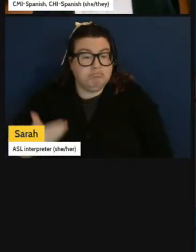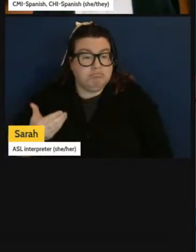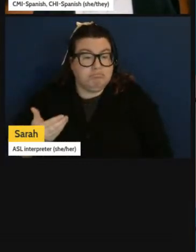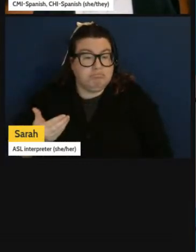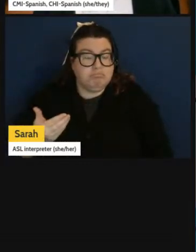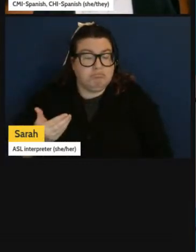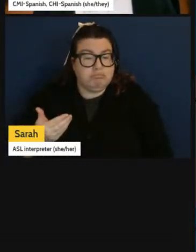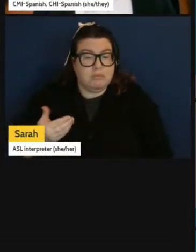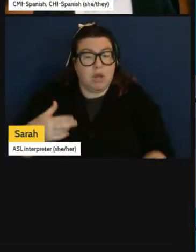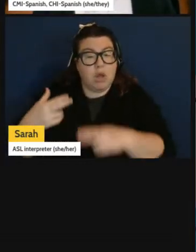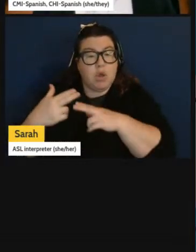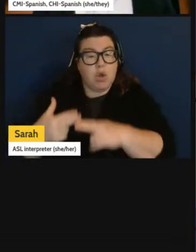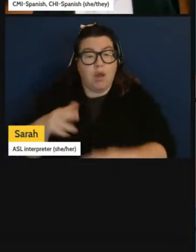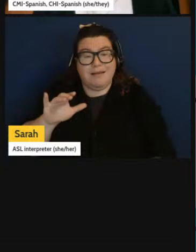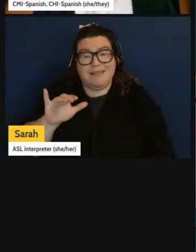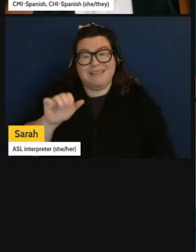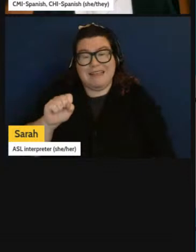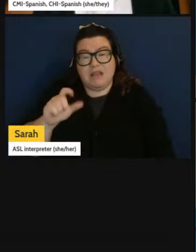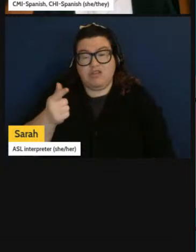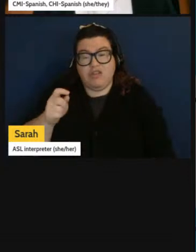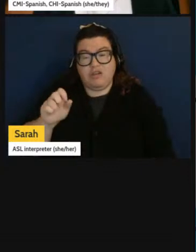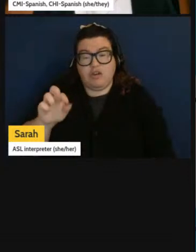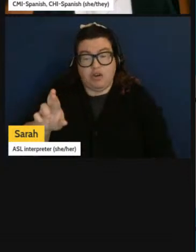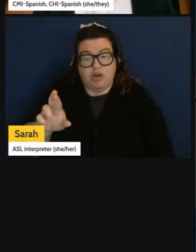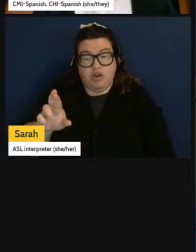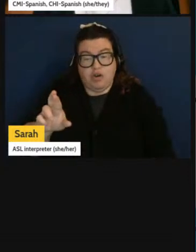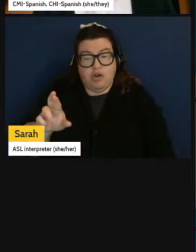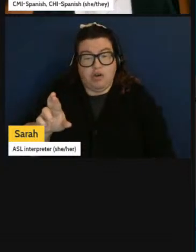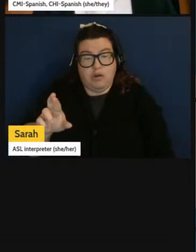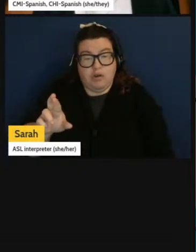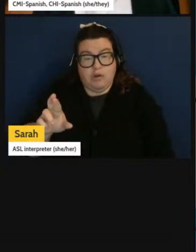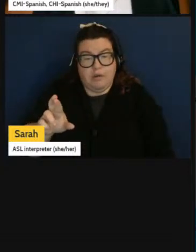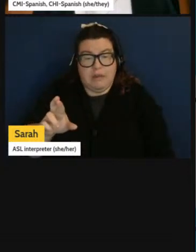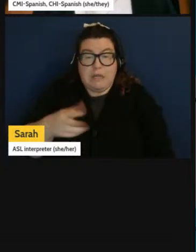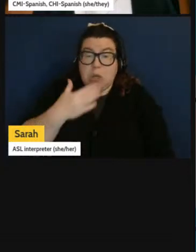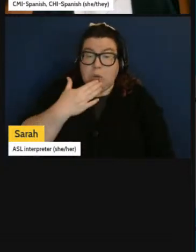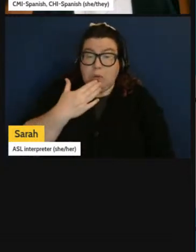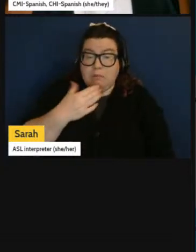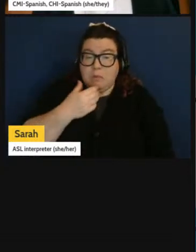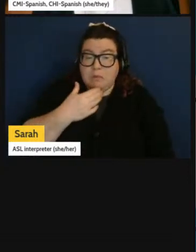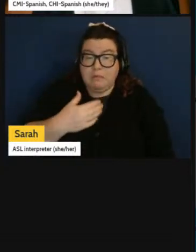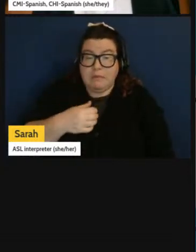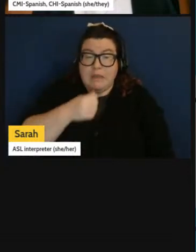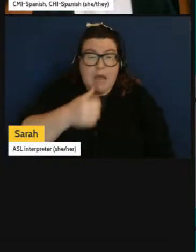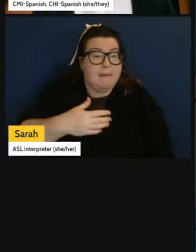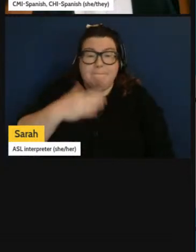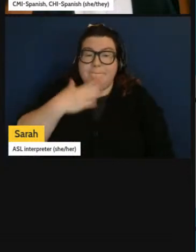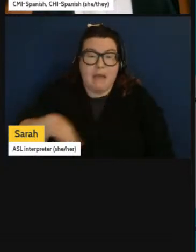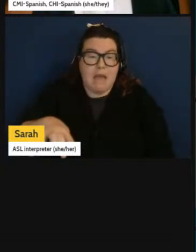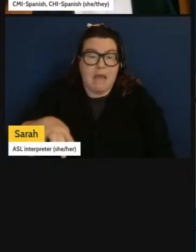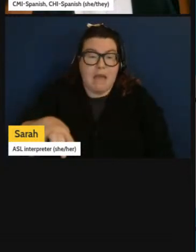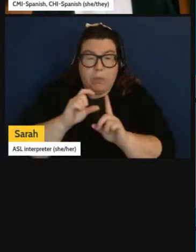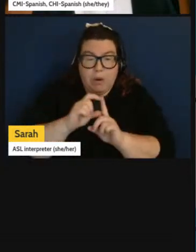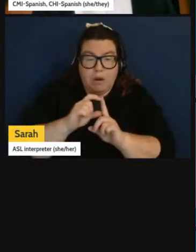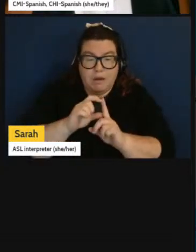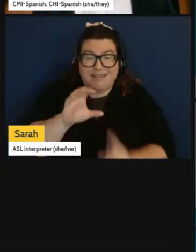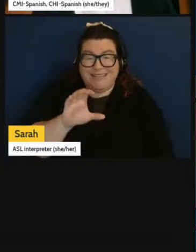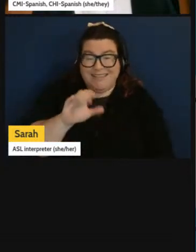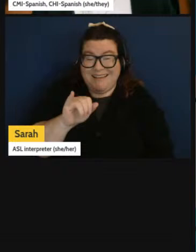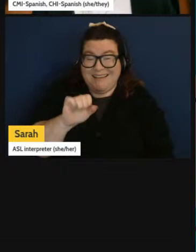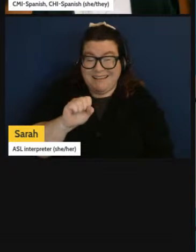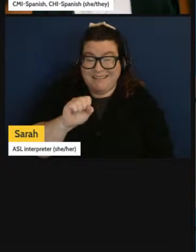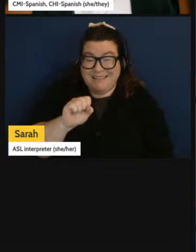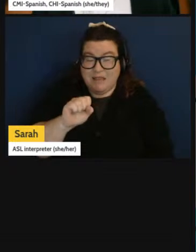is what we call cisgender. It's not a dirty word or a bad word. Cis, C-I-S,